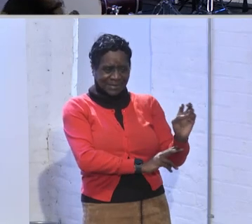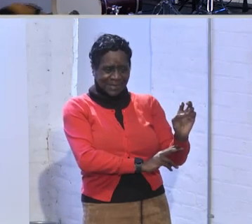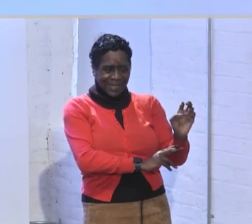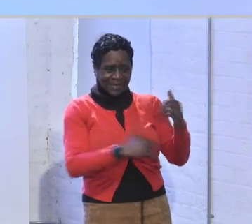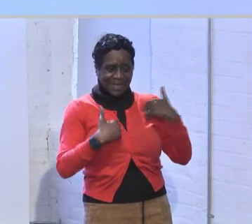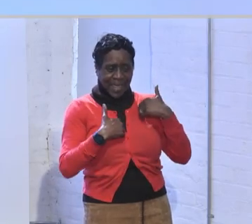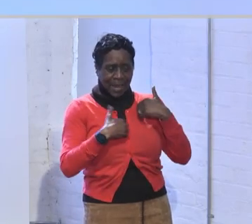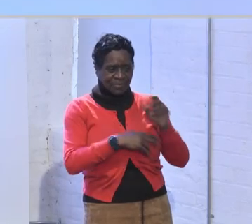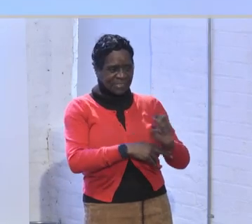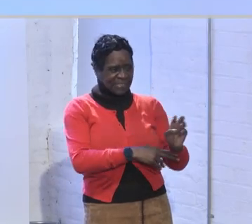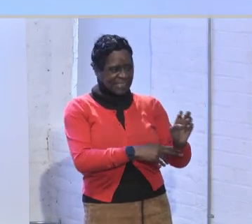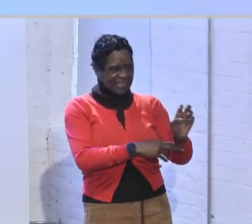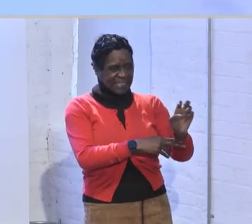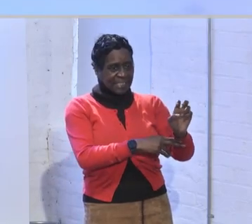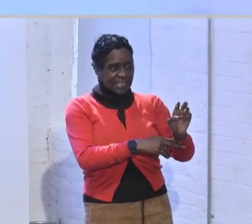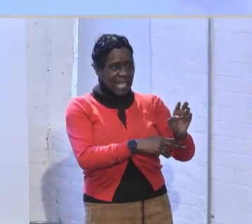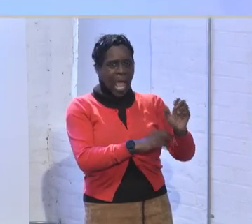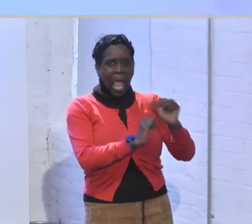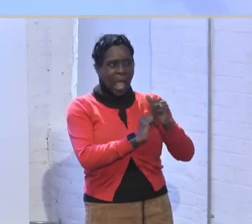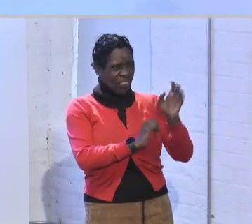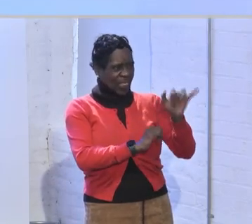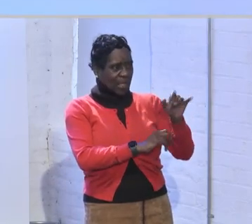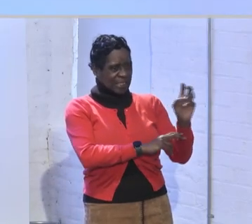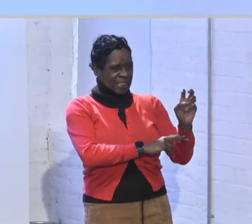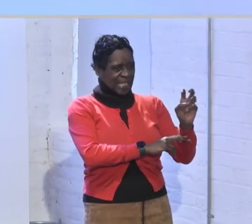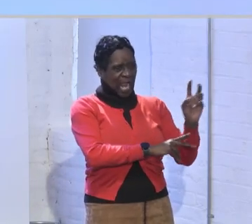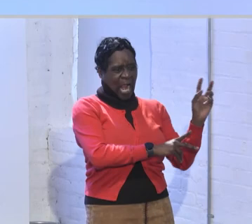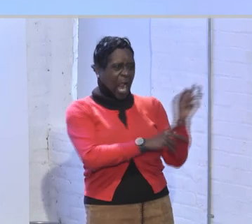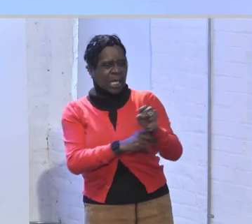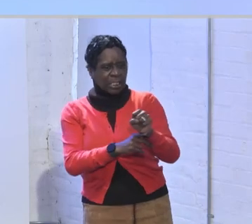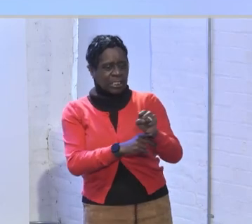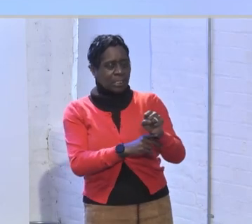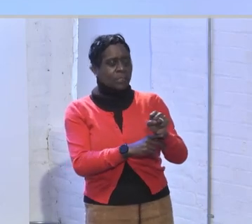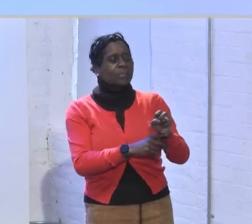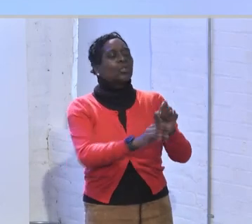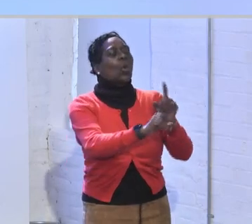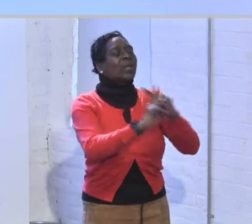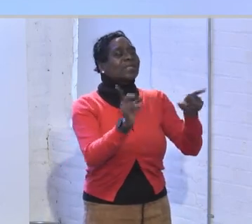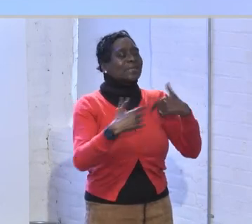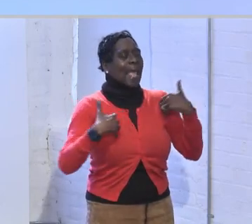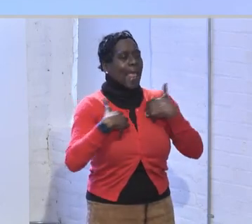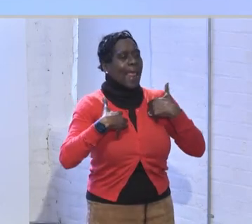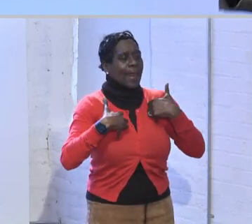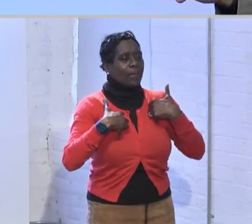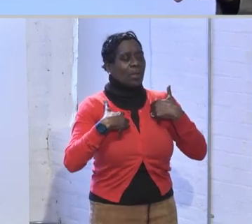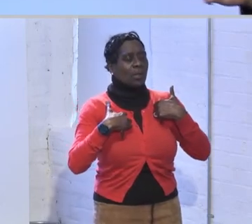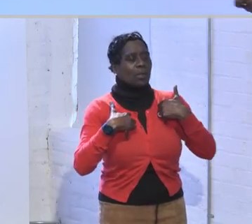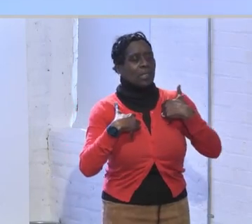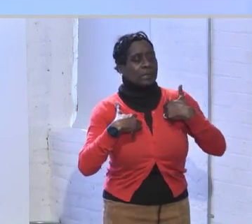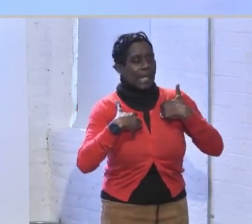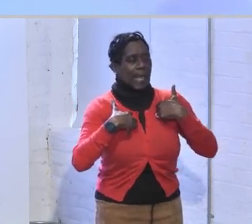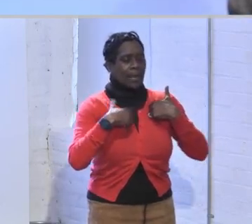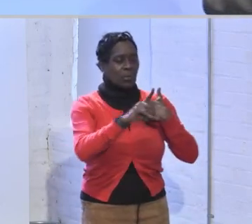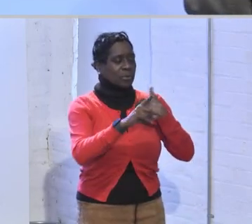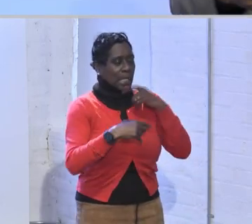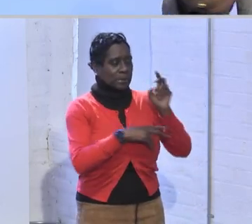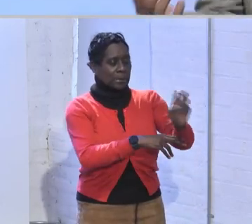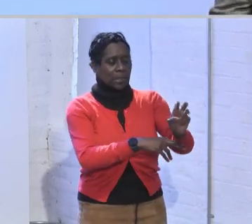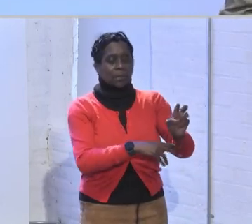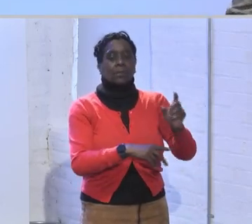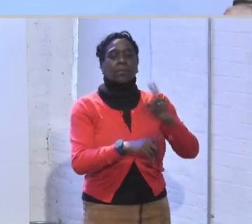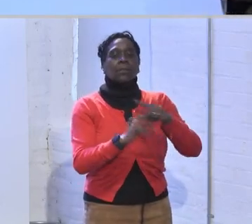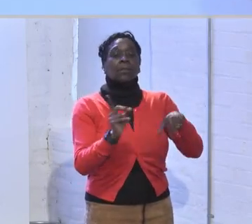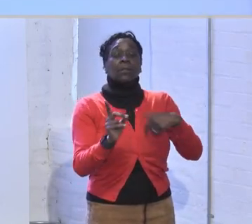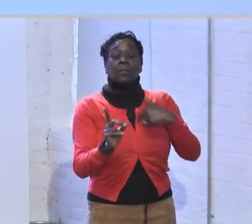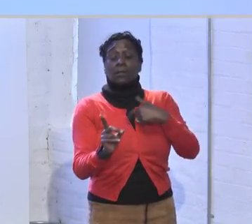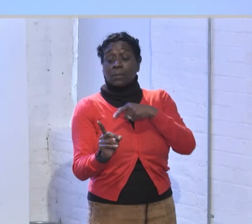shows them, attacking cobras. And then it sees them. There's a nursery rock and the way they take care of their